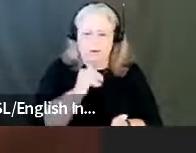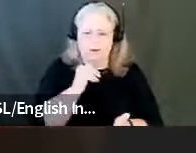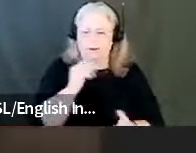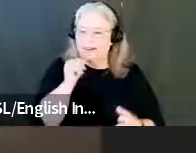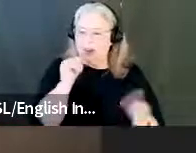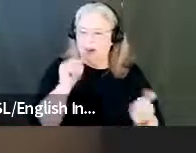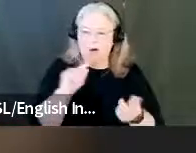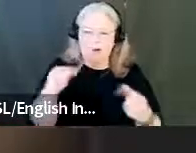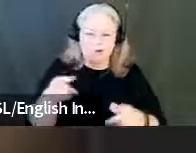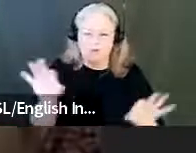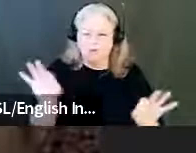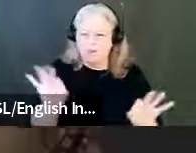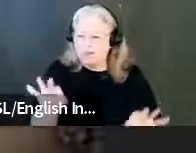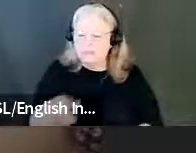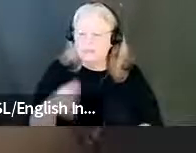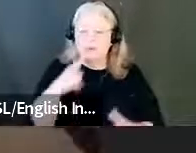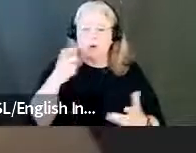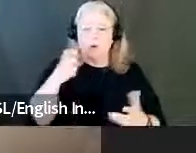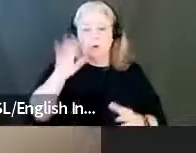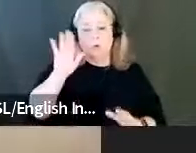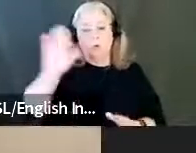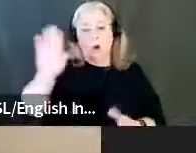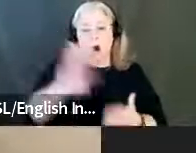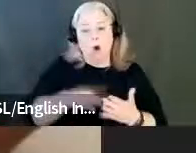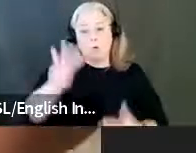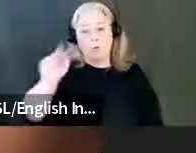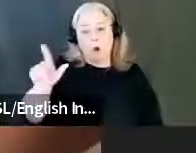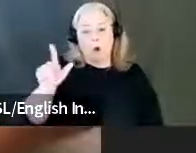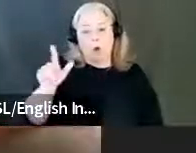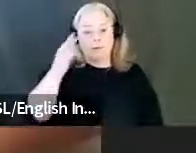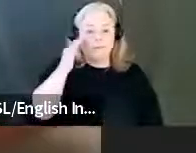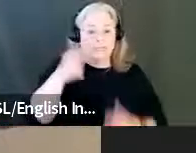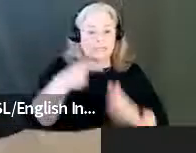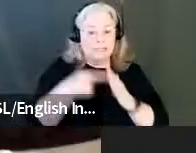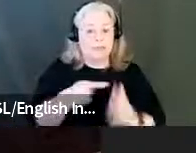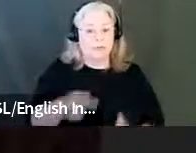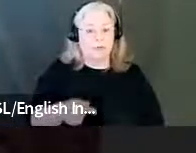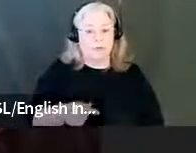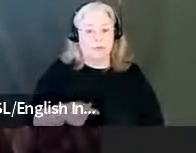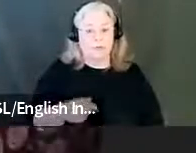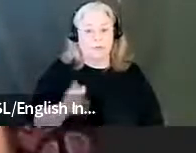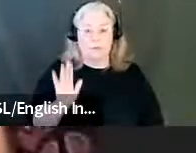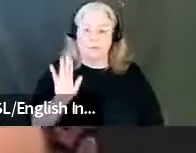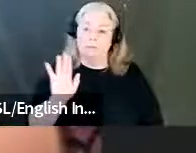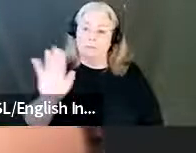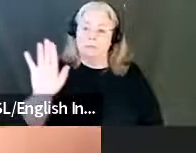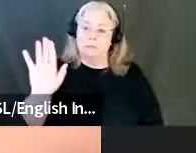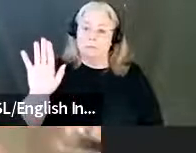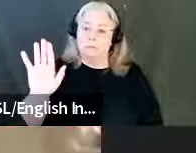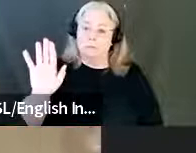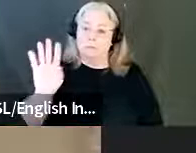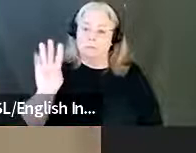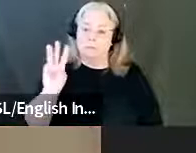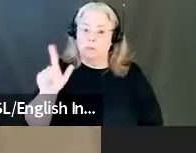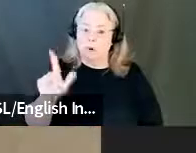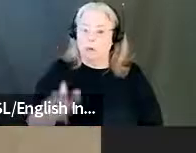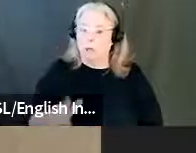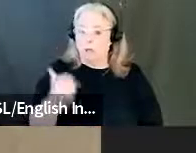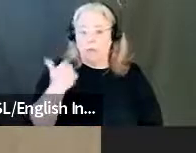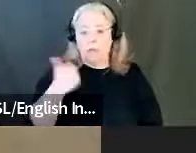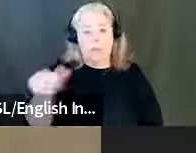can also, like if you wanted to put it up on a wall, right? You can stick this onto any